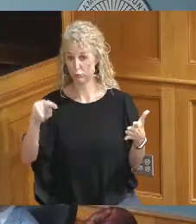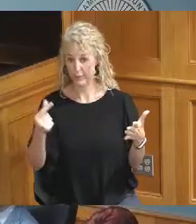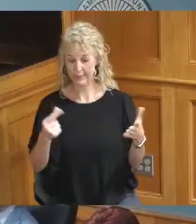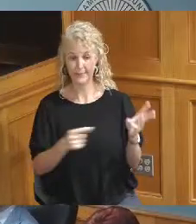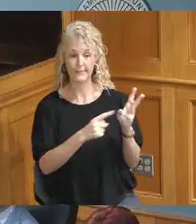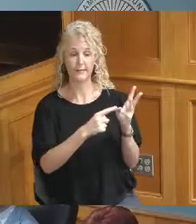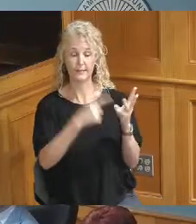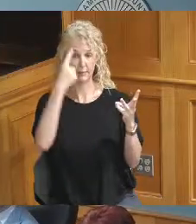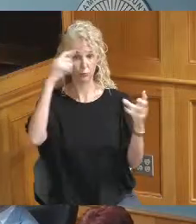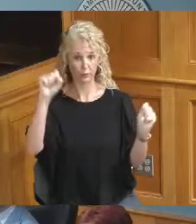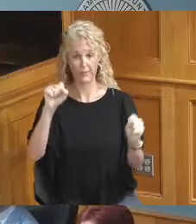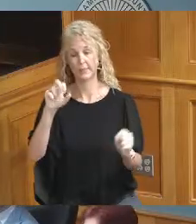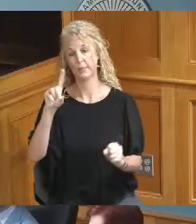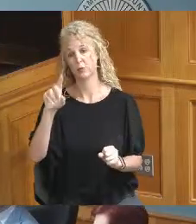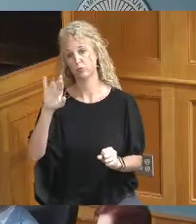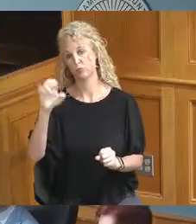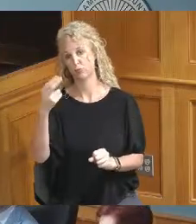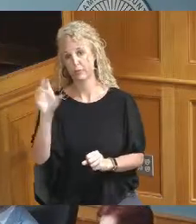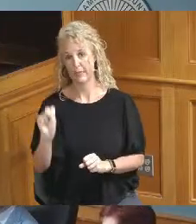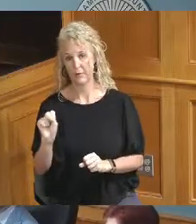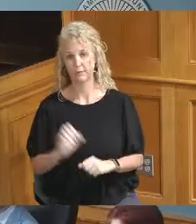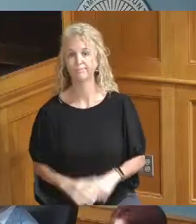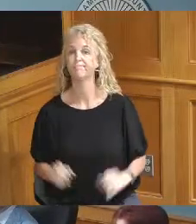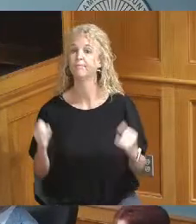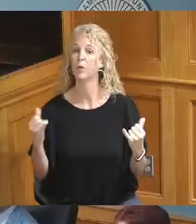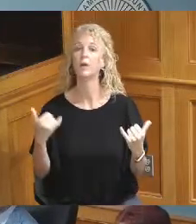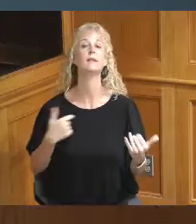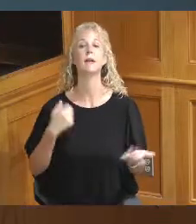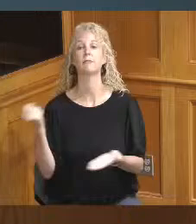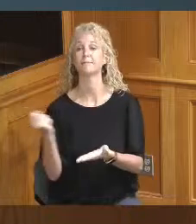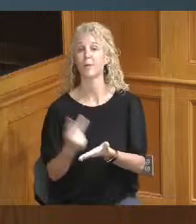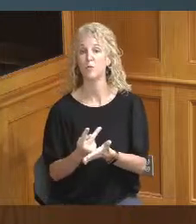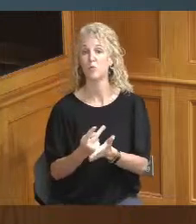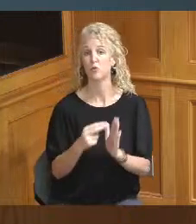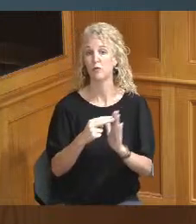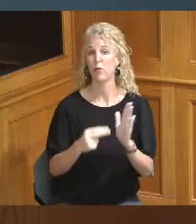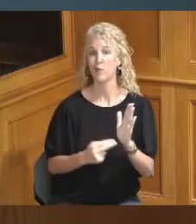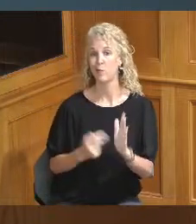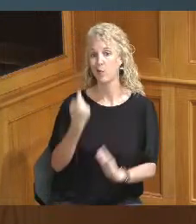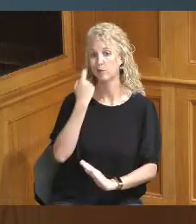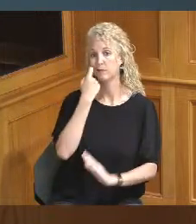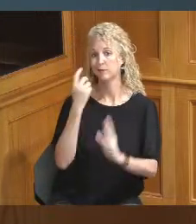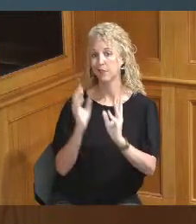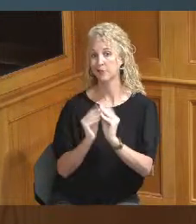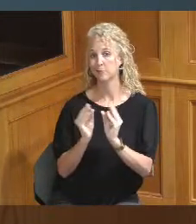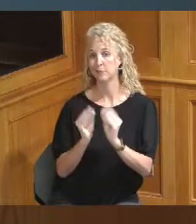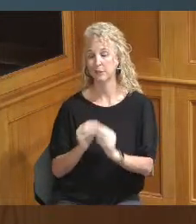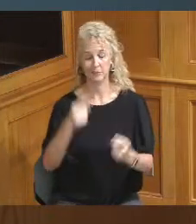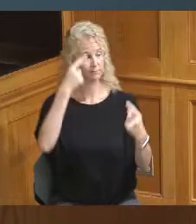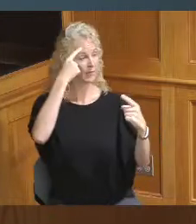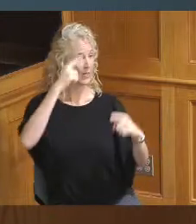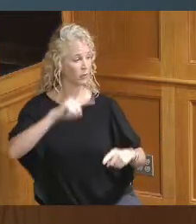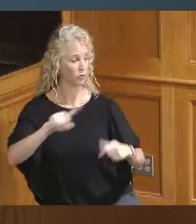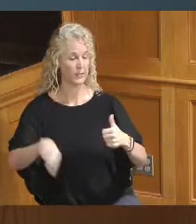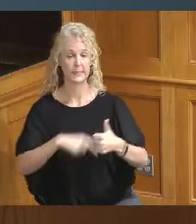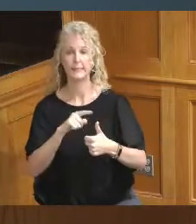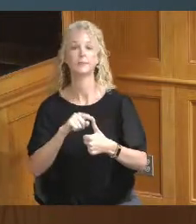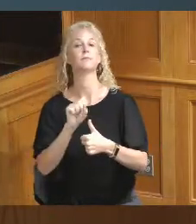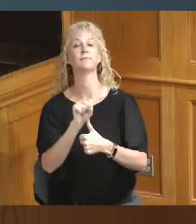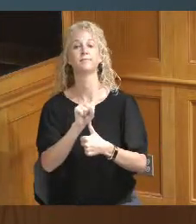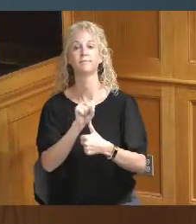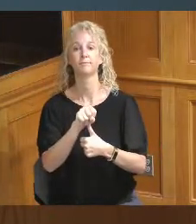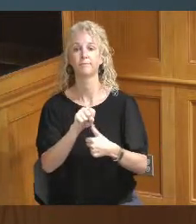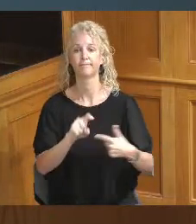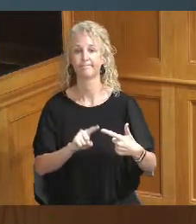Commissioner Denise Driehaus. I'm going to make a motion that we approve of the minutes of the previous session. Second. Commissioner Driehaus. Yes. Commissioner